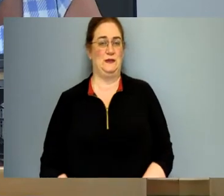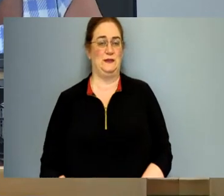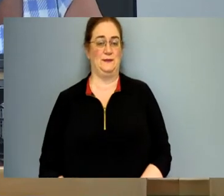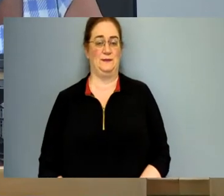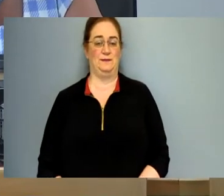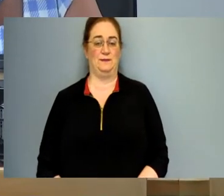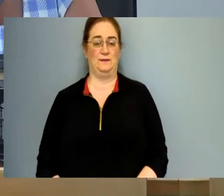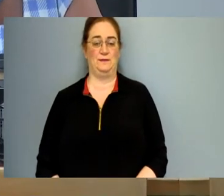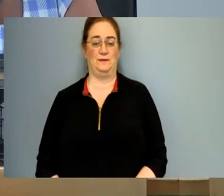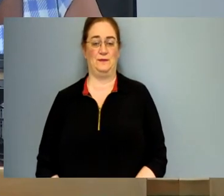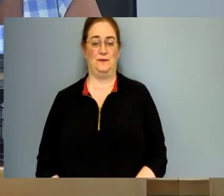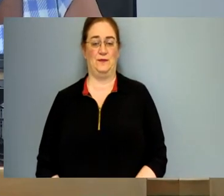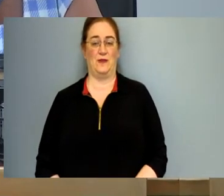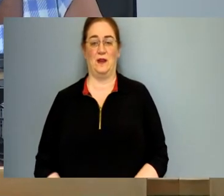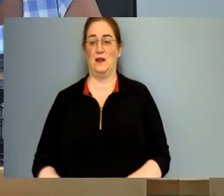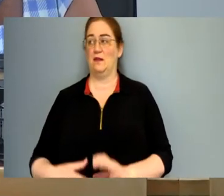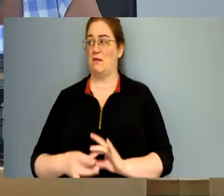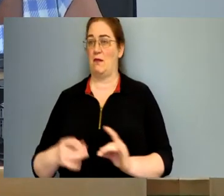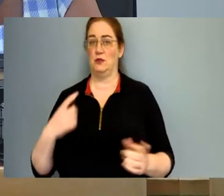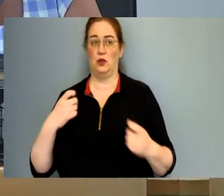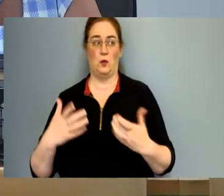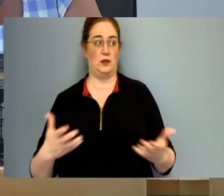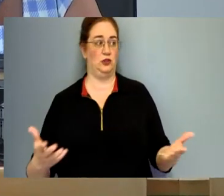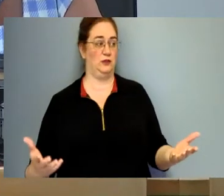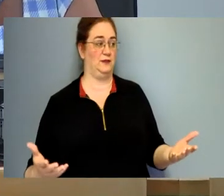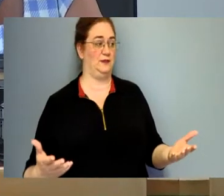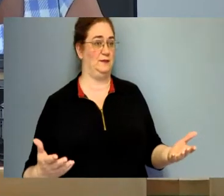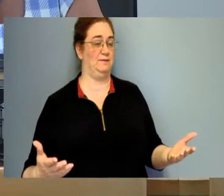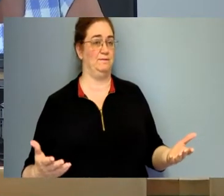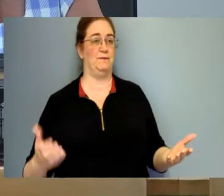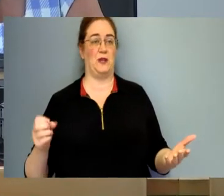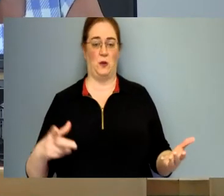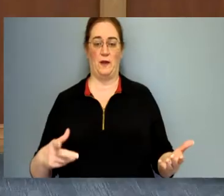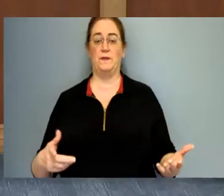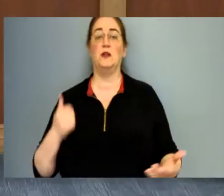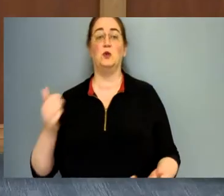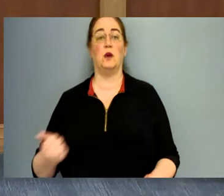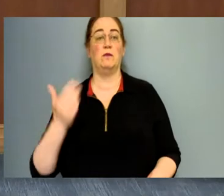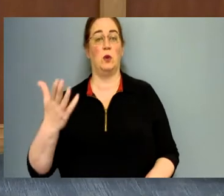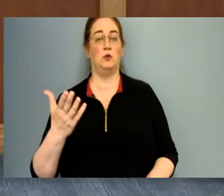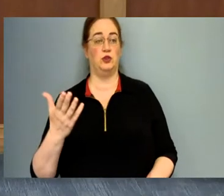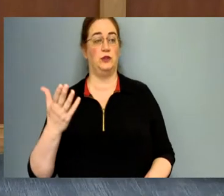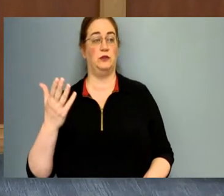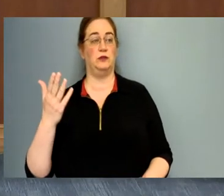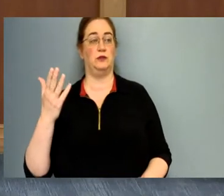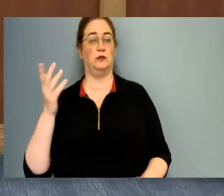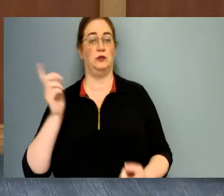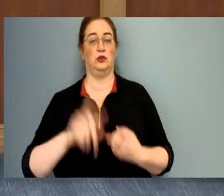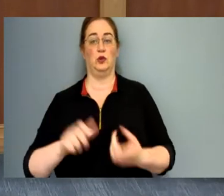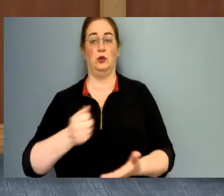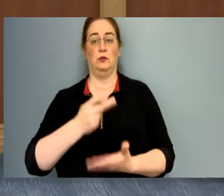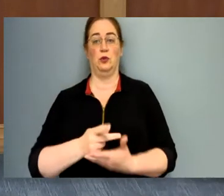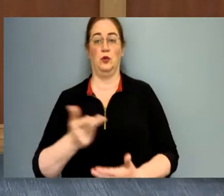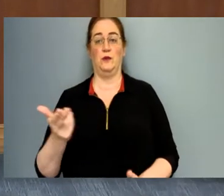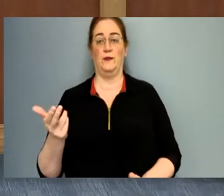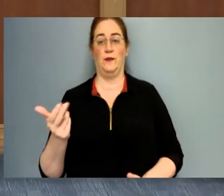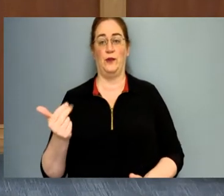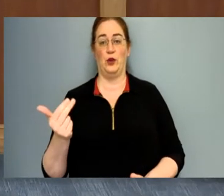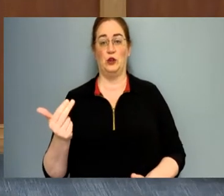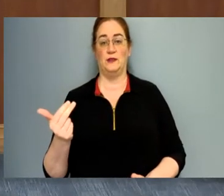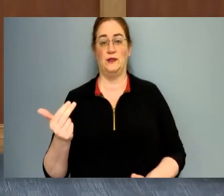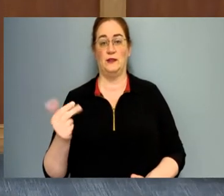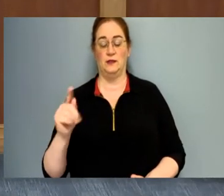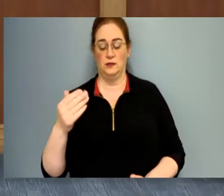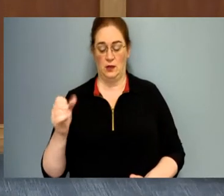Mm-hmm. Okay. So. Mm-hmm. Any other comments, questions? No? Okay. All right, was there a motion then to approve 13